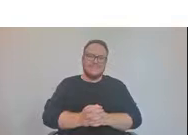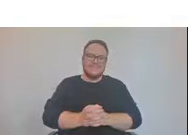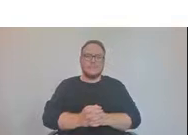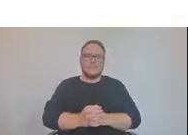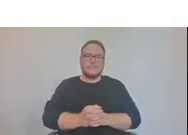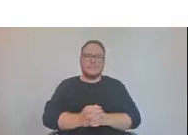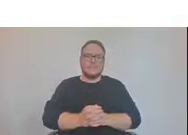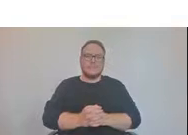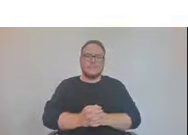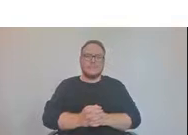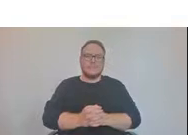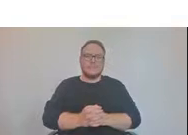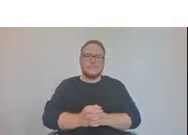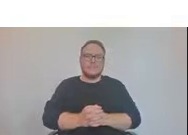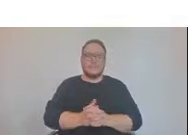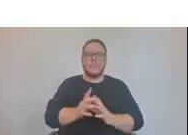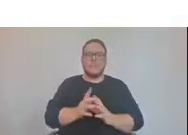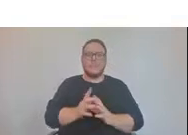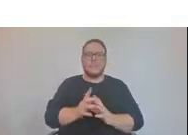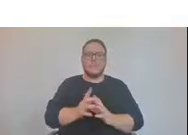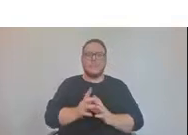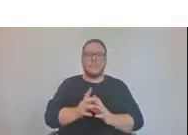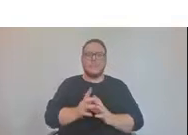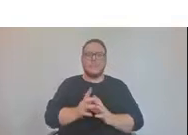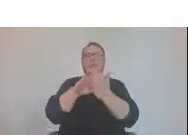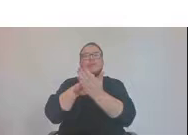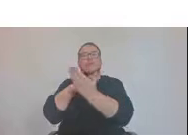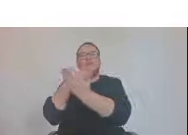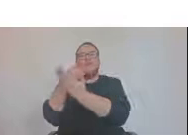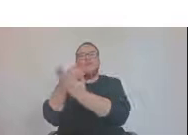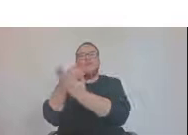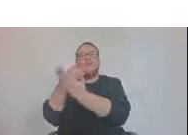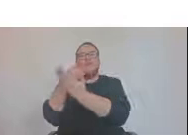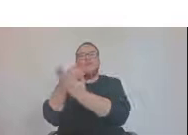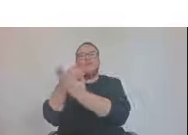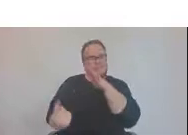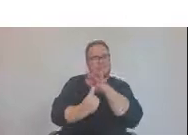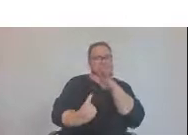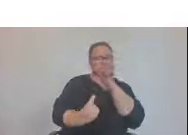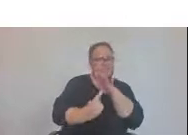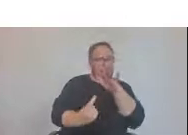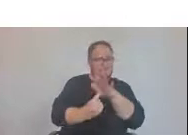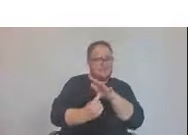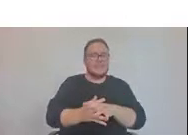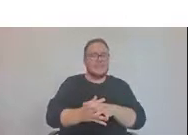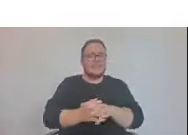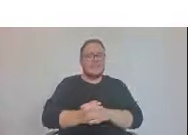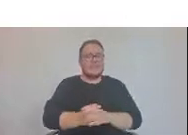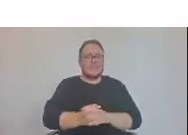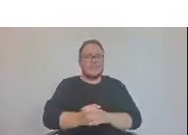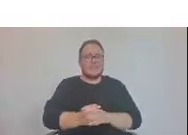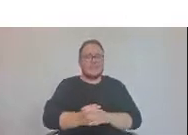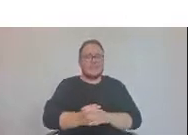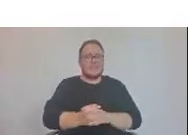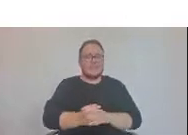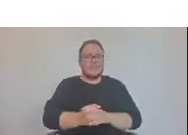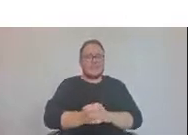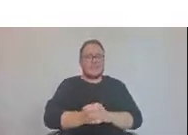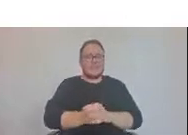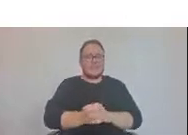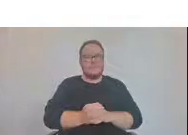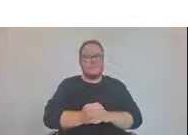The strategy and transformation team also played a key role. Now, this often can be seen as sort of a bit of a back office function, but they stepped